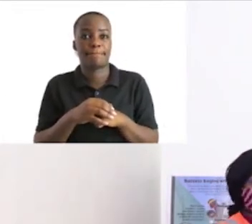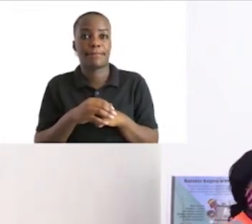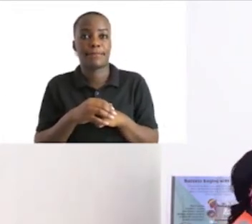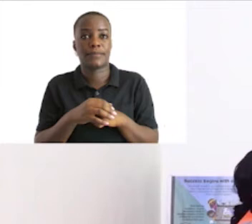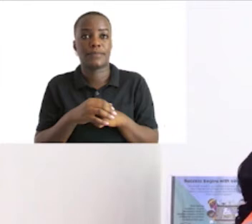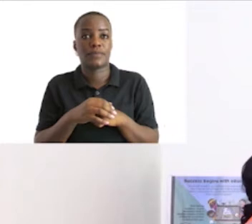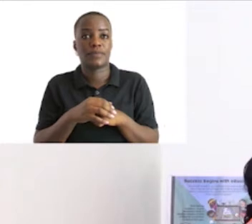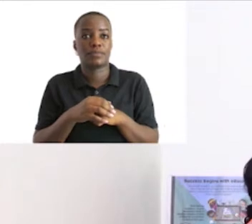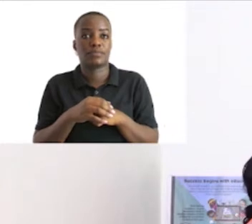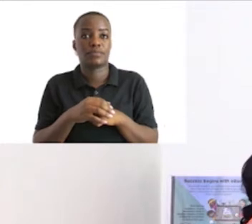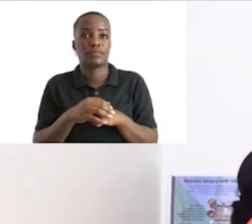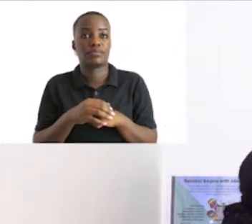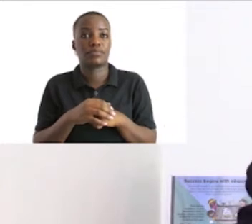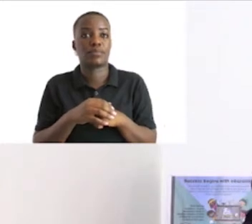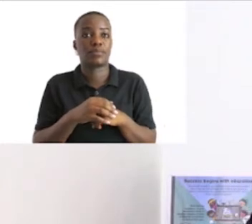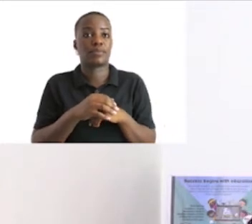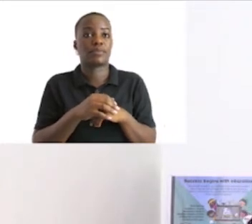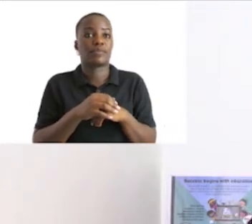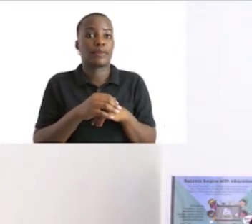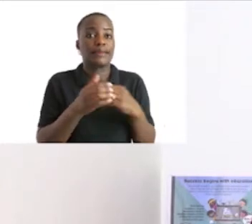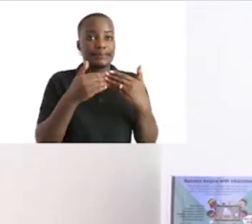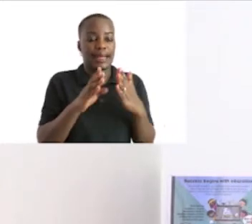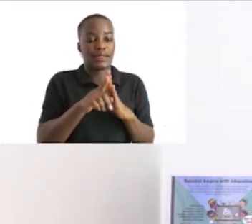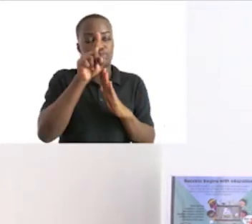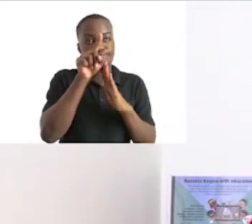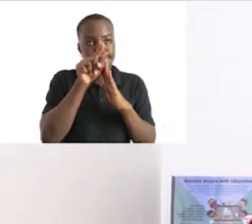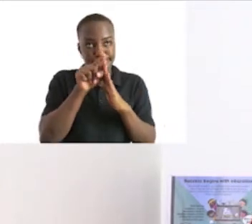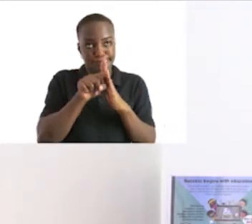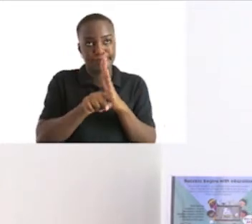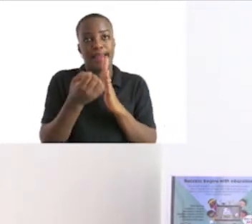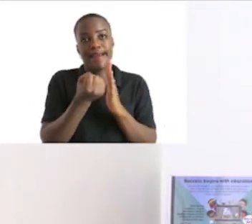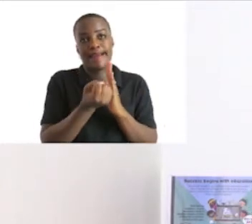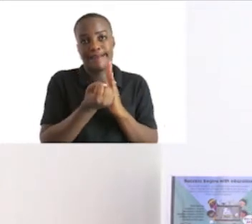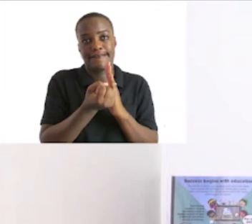I can put my starting line right here.